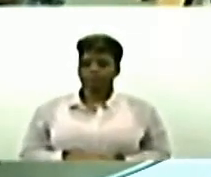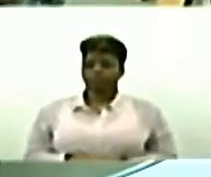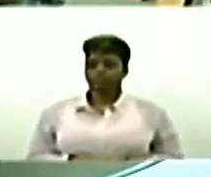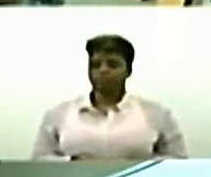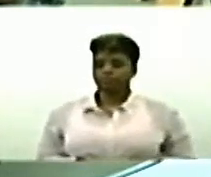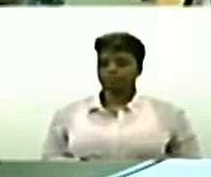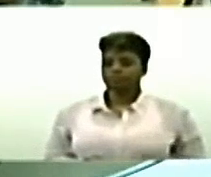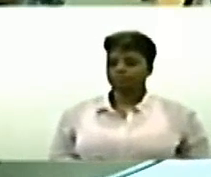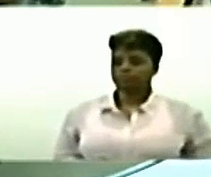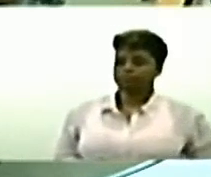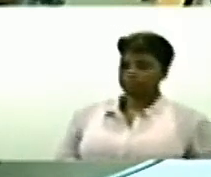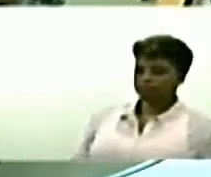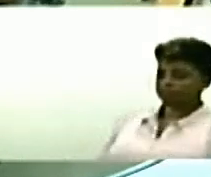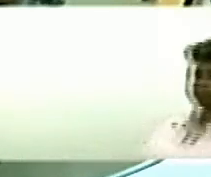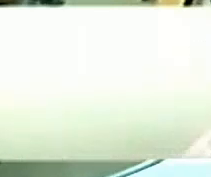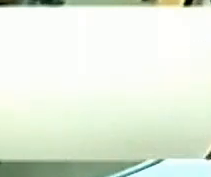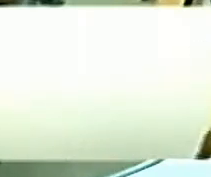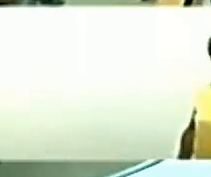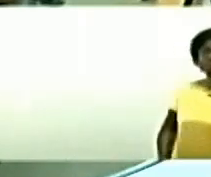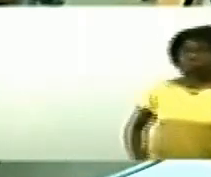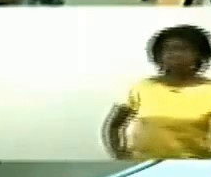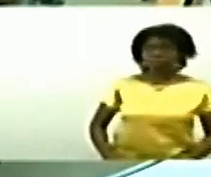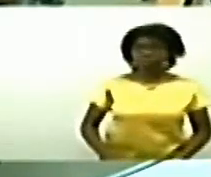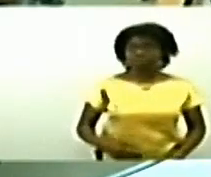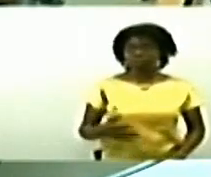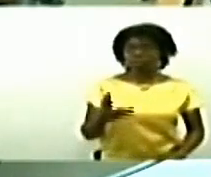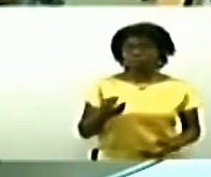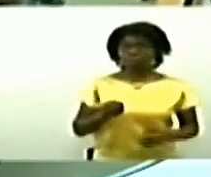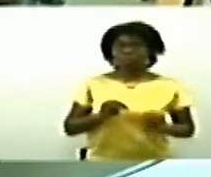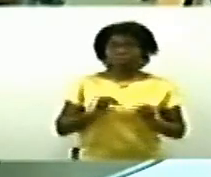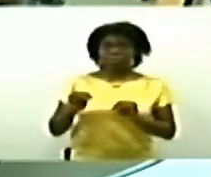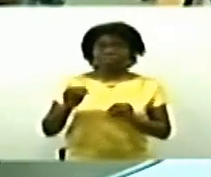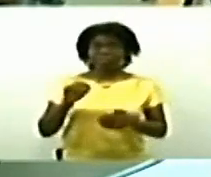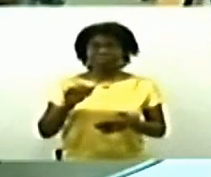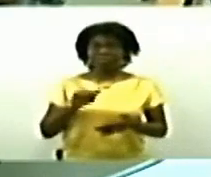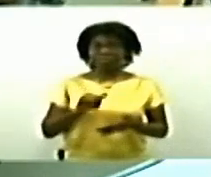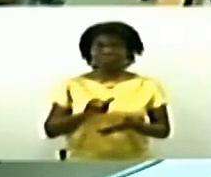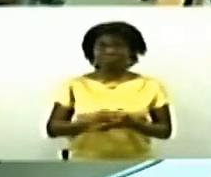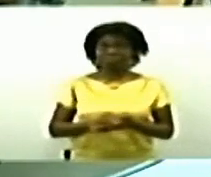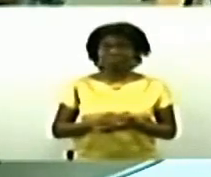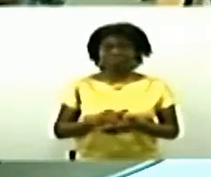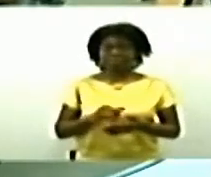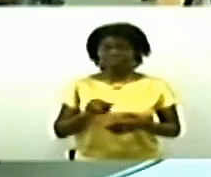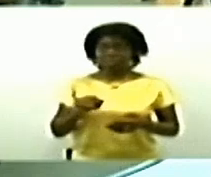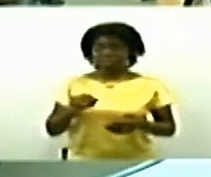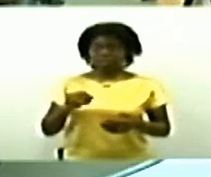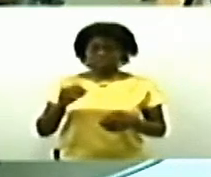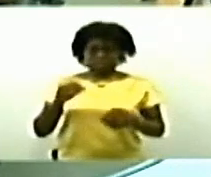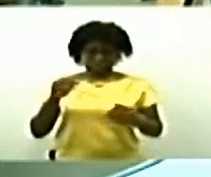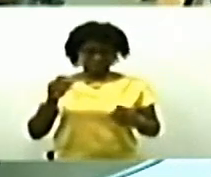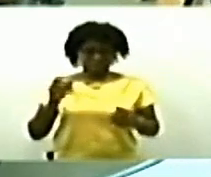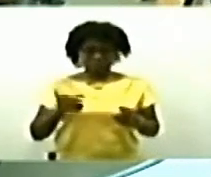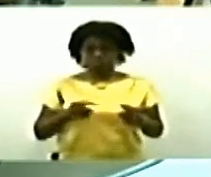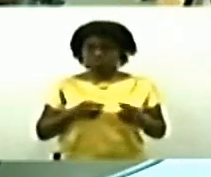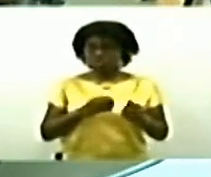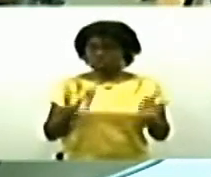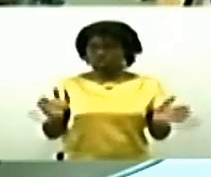Mr. Chair, Senator Garvey. I beg to move that the Senate resumes and the chairman of the committee reports progress on the